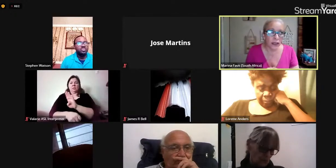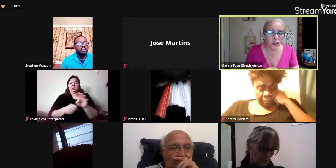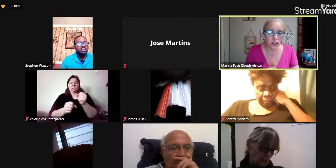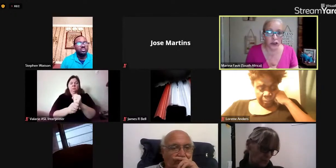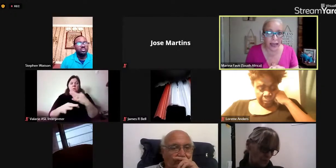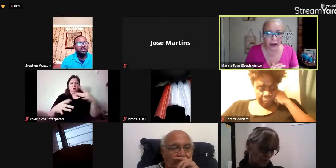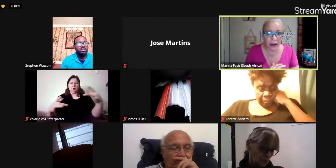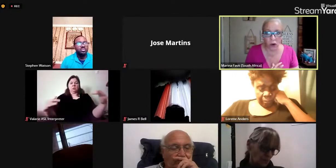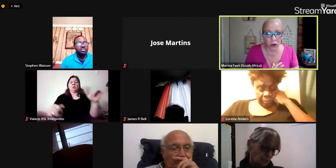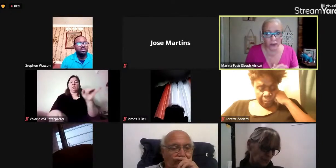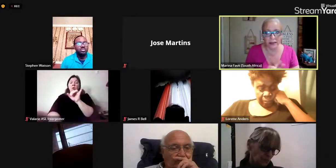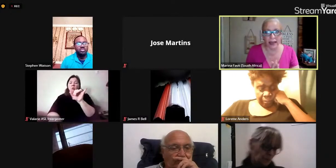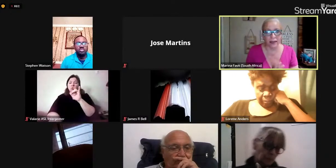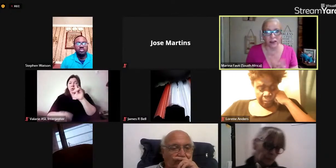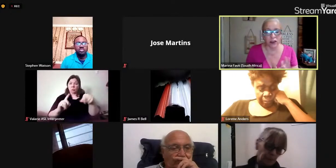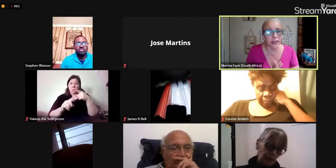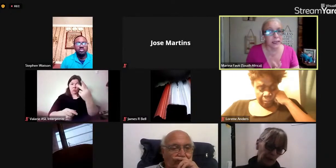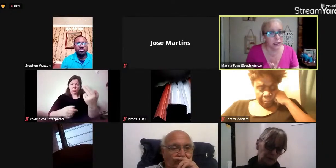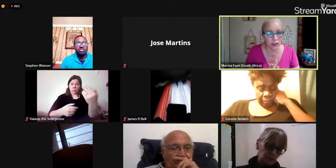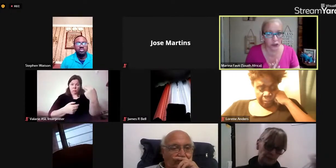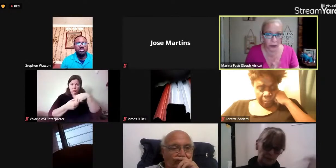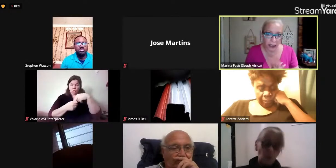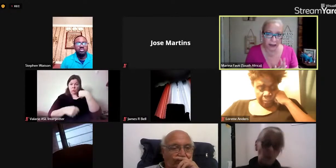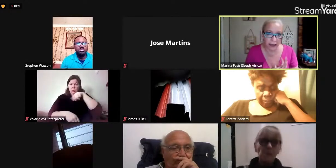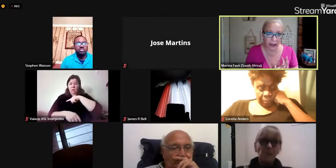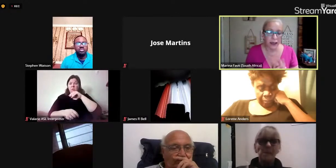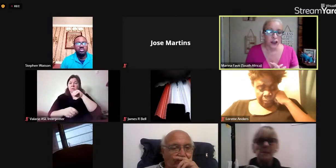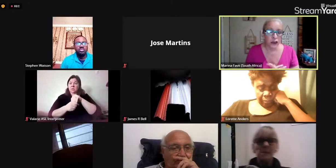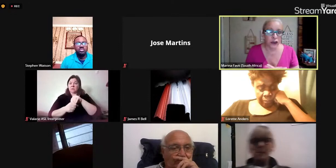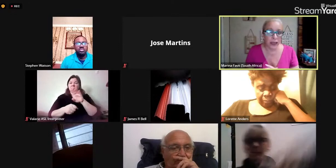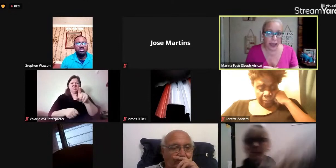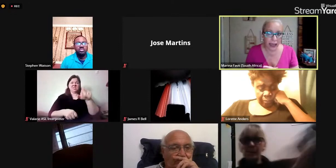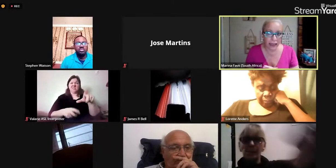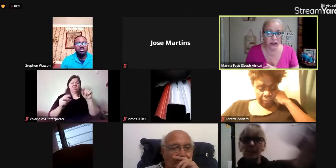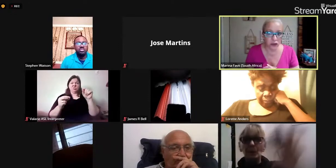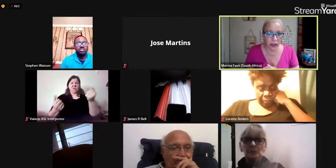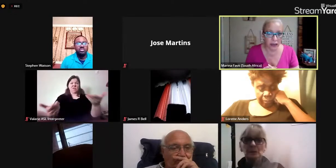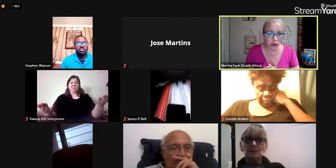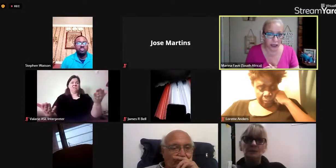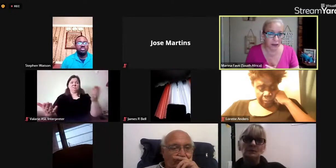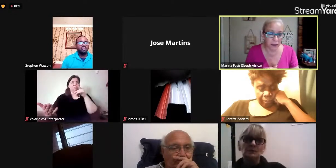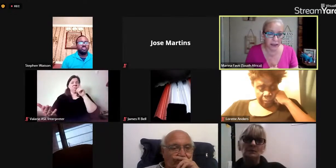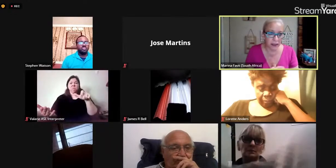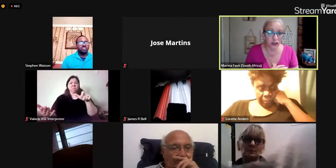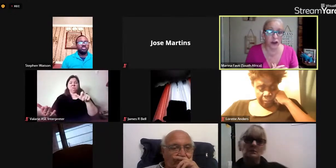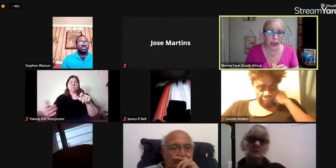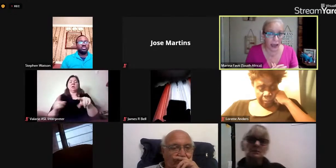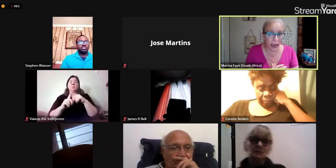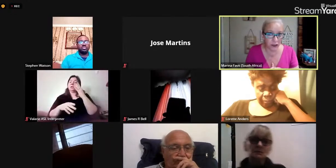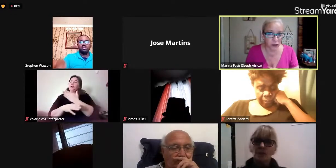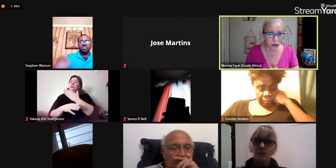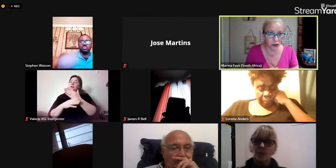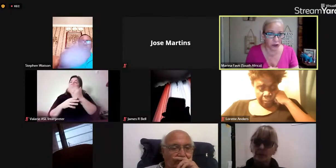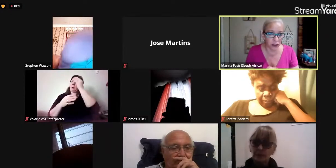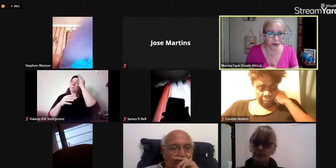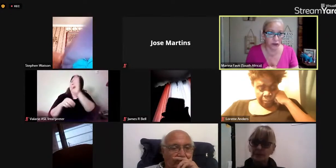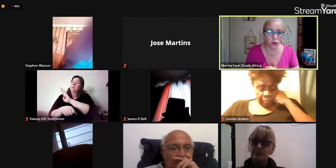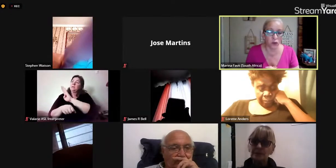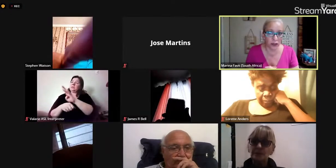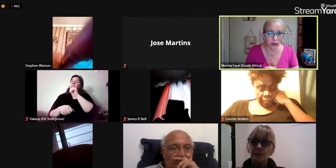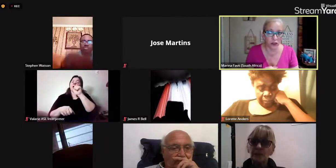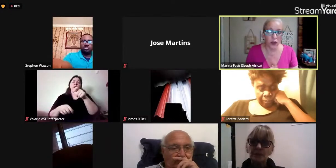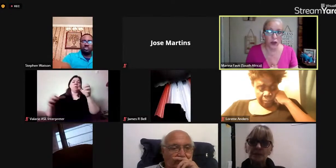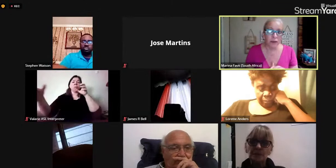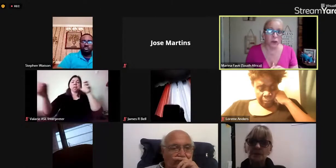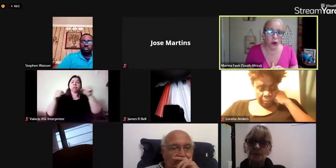well. Once you're in, all we say, you don't need to do anything. You can share the business. You don't have to recruit if you